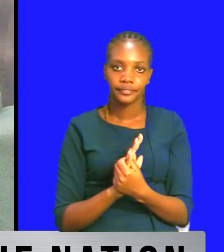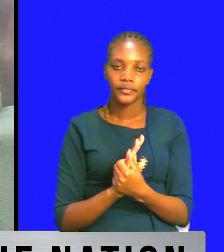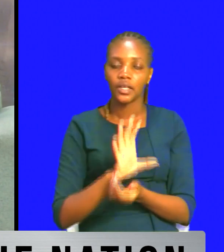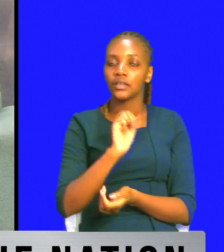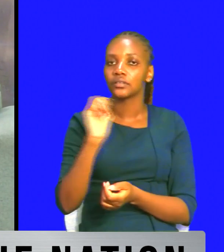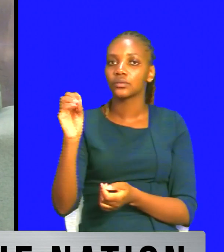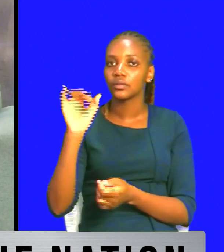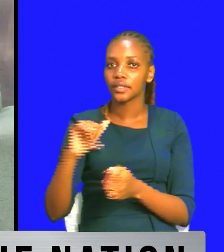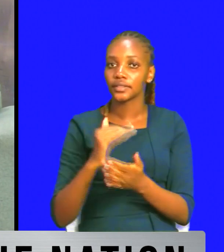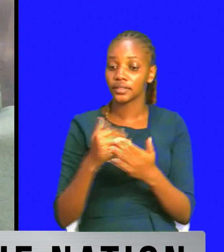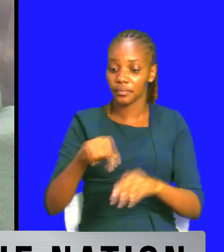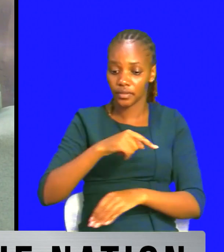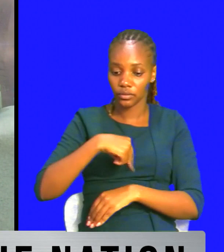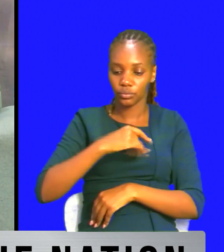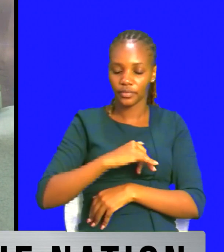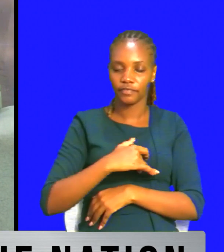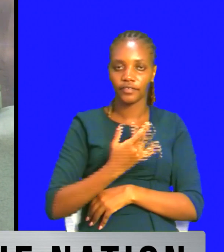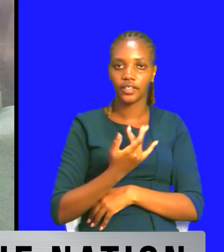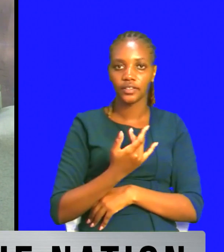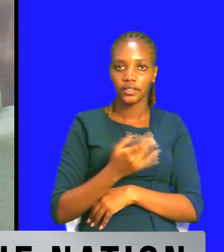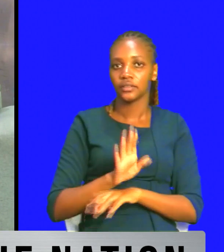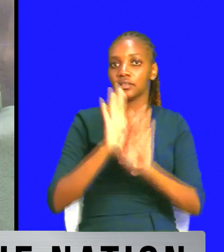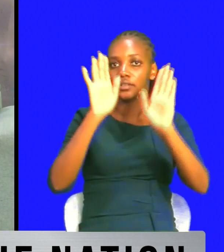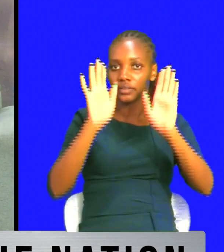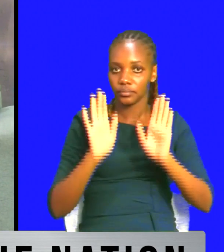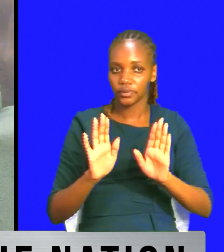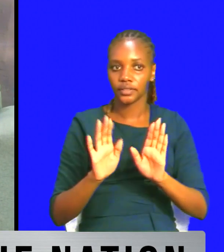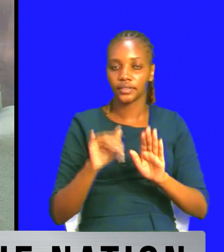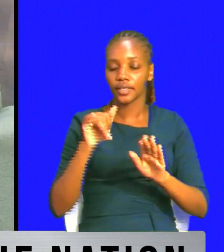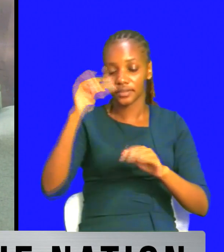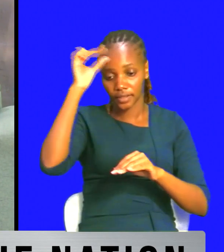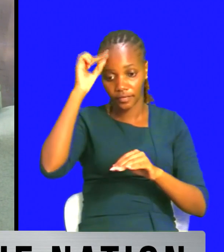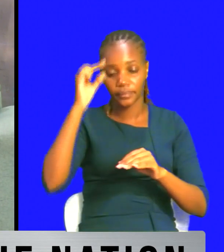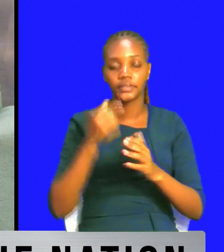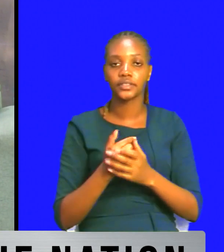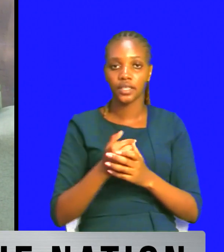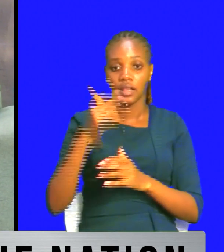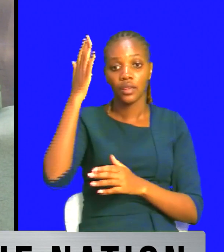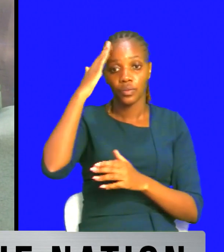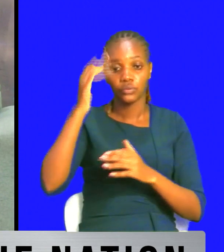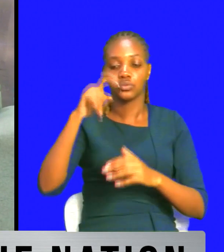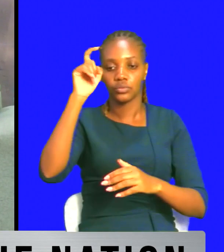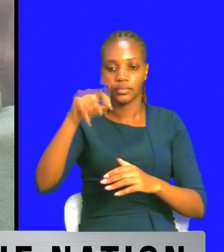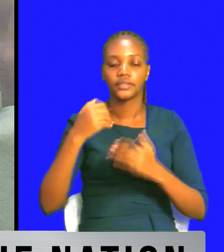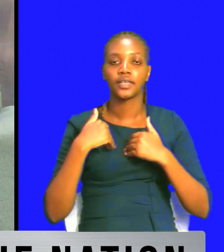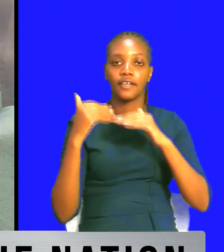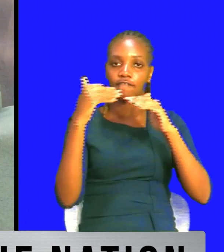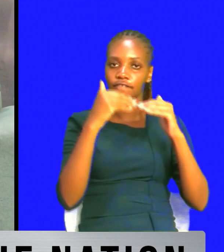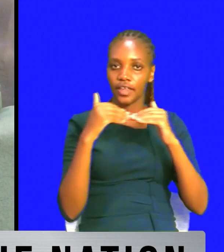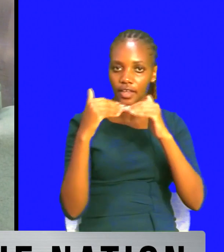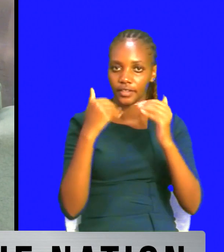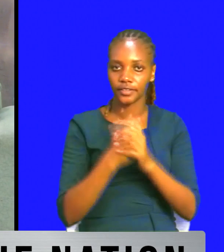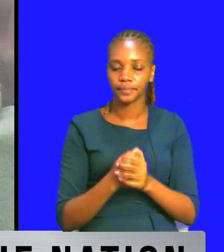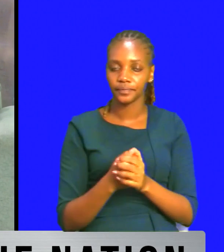that is something that we feel that it is important that the government realizes that there's a balance to be played. Now, I just